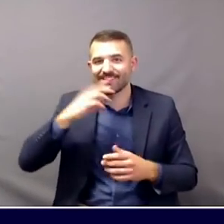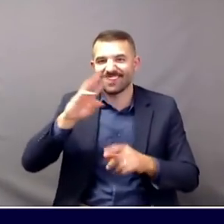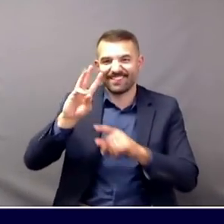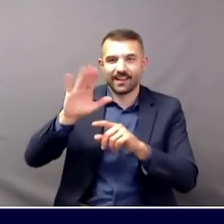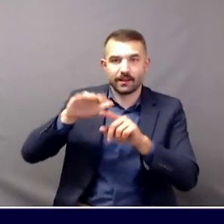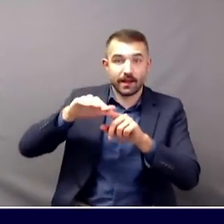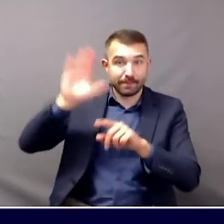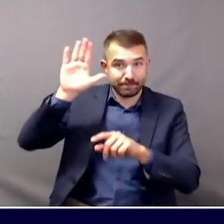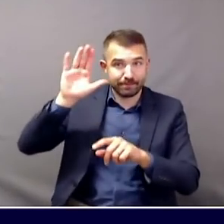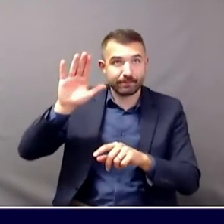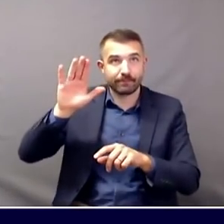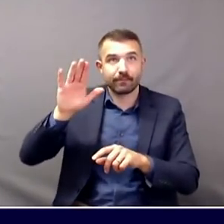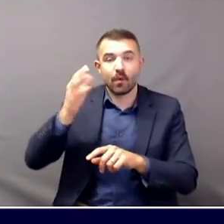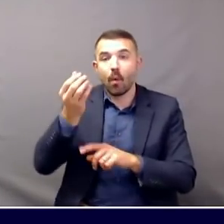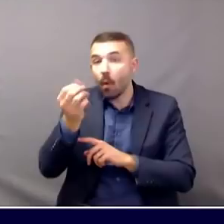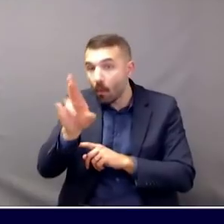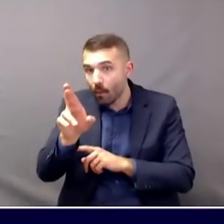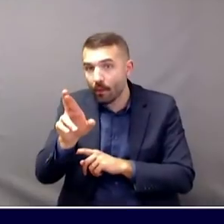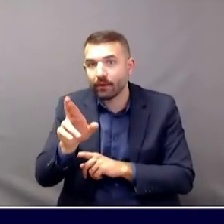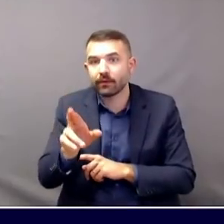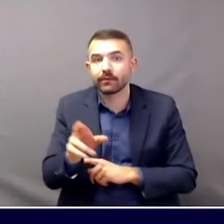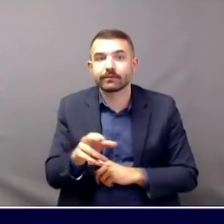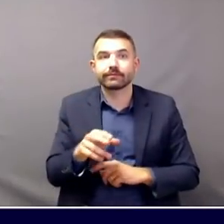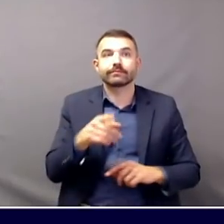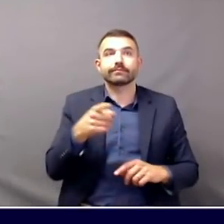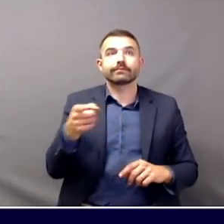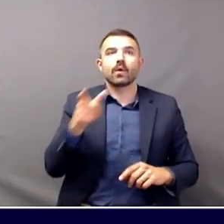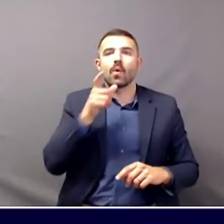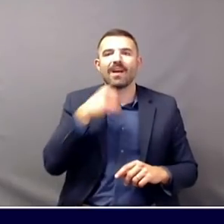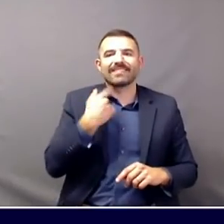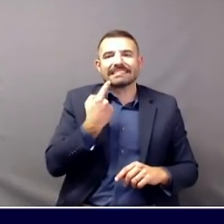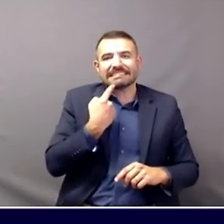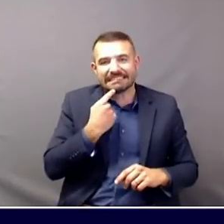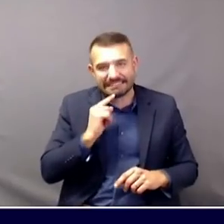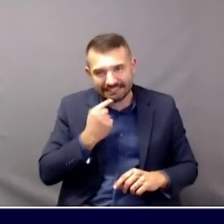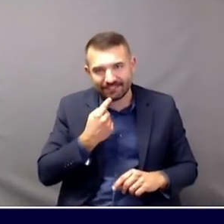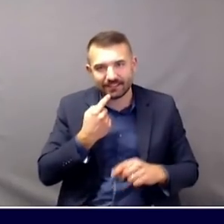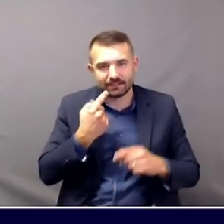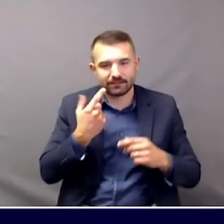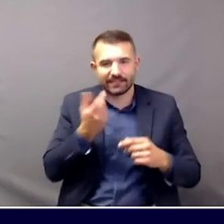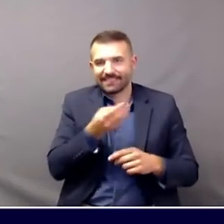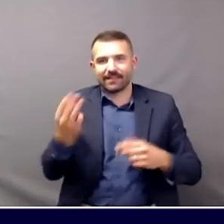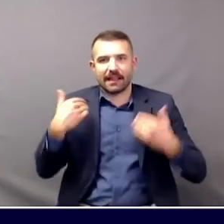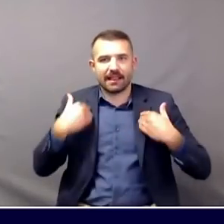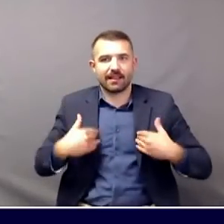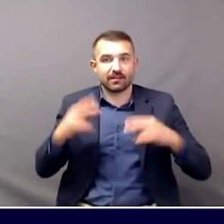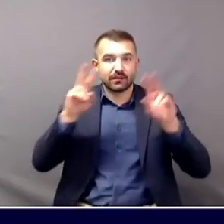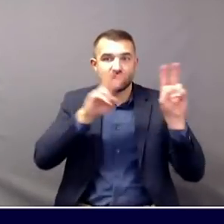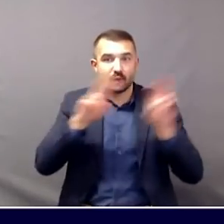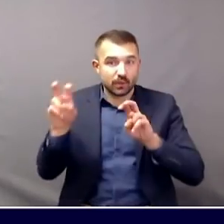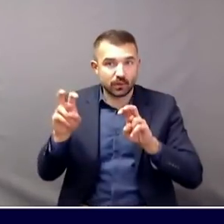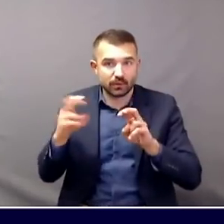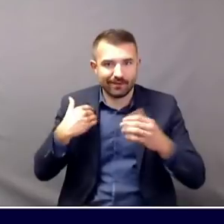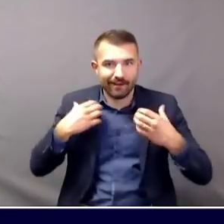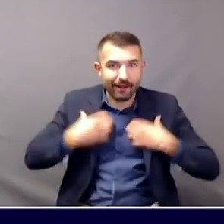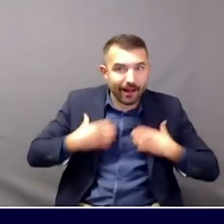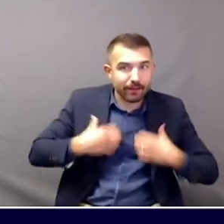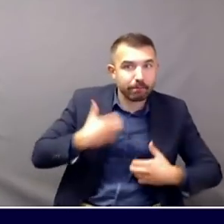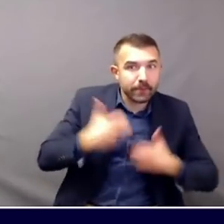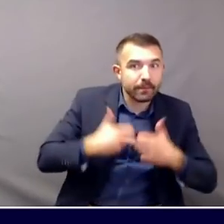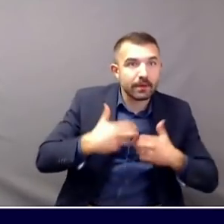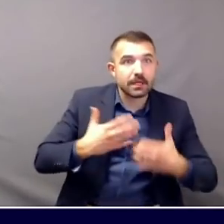those who had significant pre-existing health conditions, lung conditions, obesity, things that would predispose them